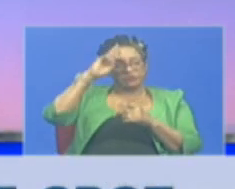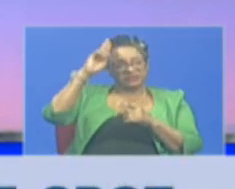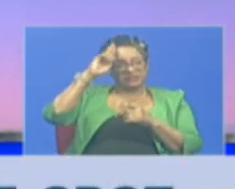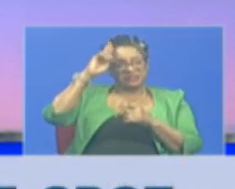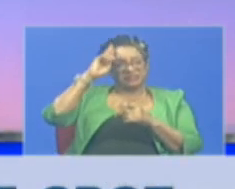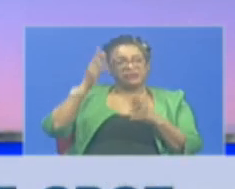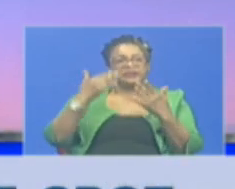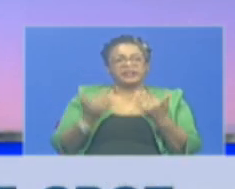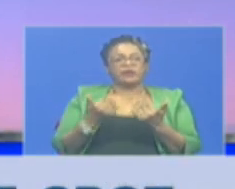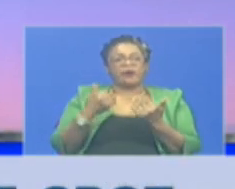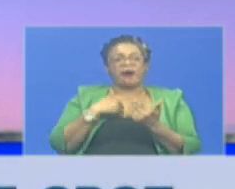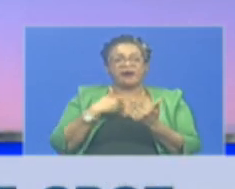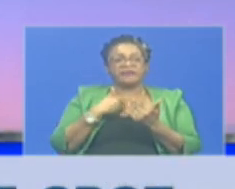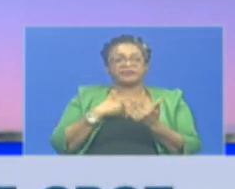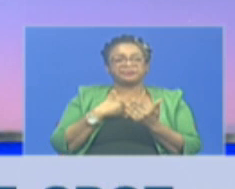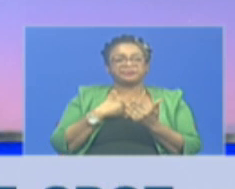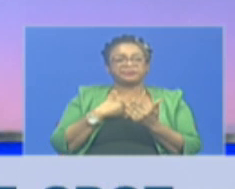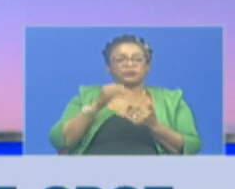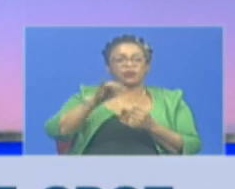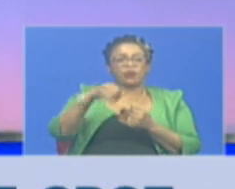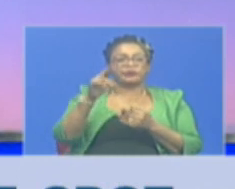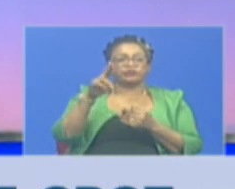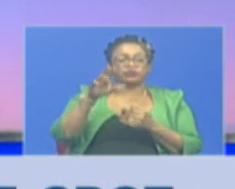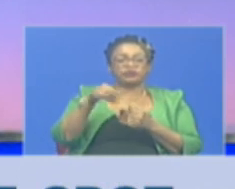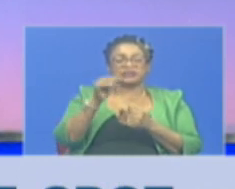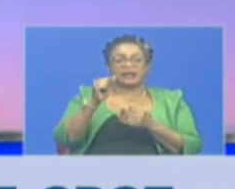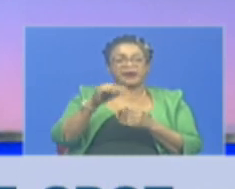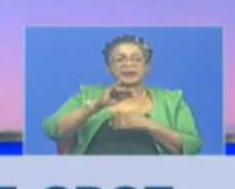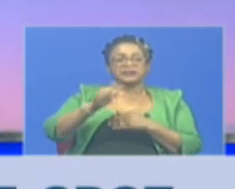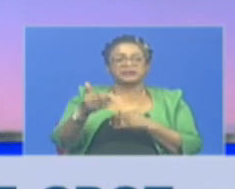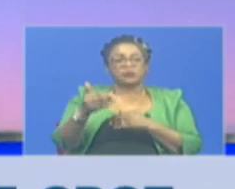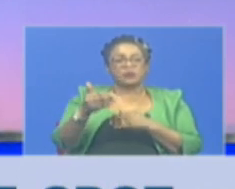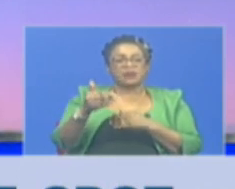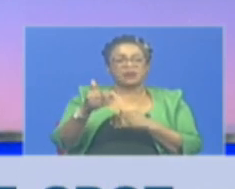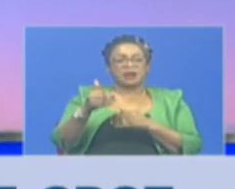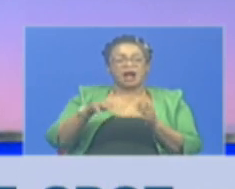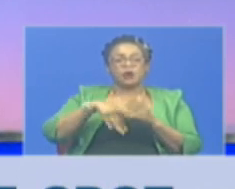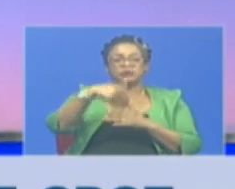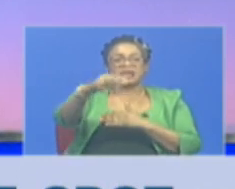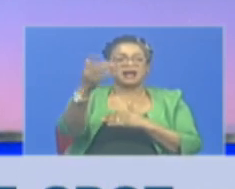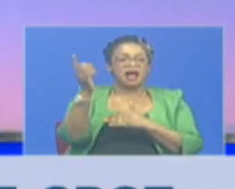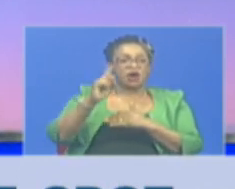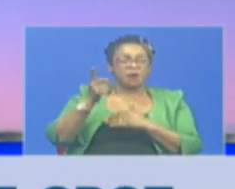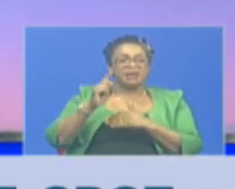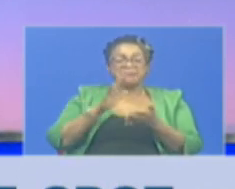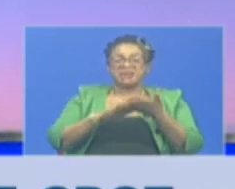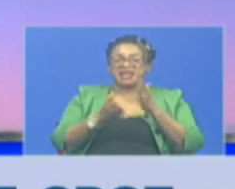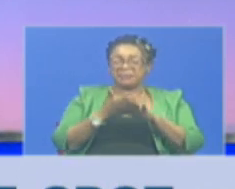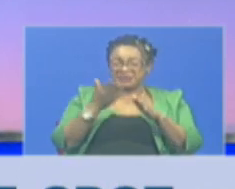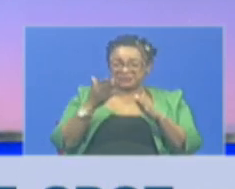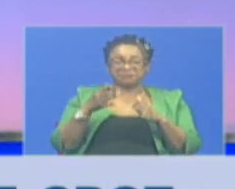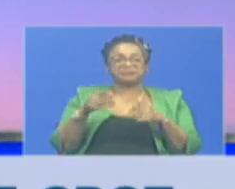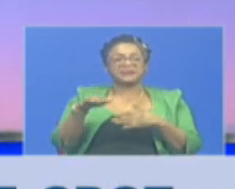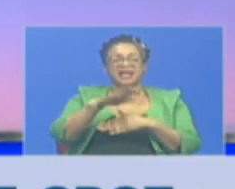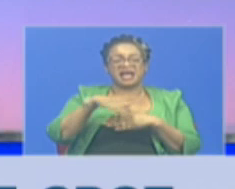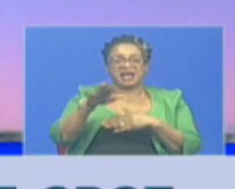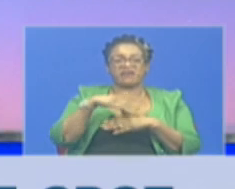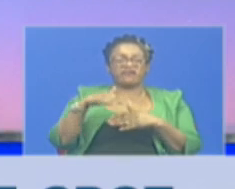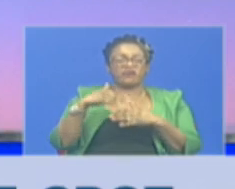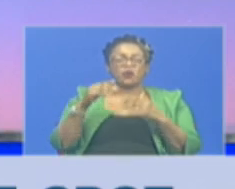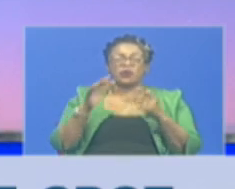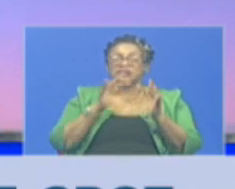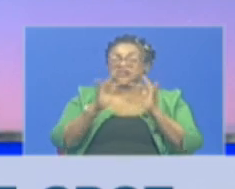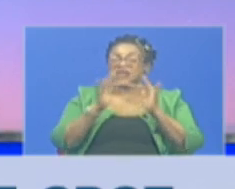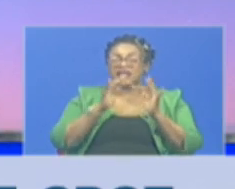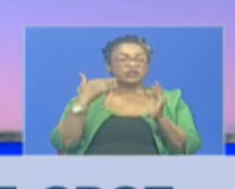shining the spotlight on Juja, a town in the outskirts of Nairobi that's quickly becoming a global hub for cybercrimes. The